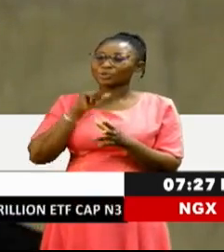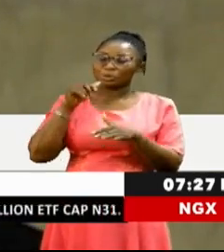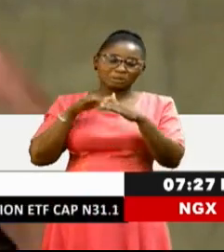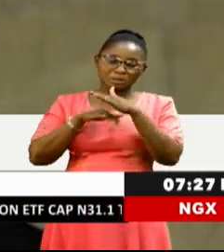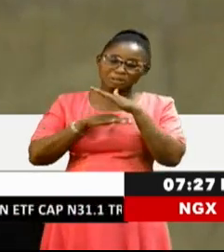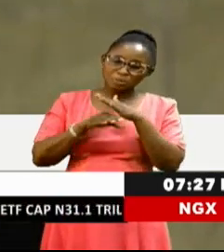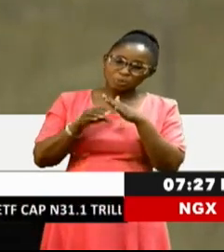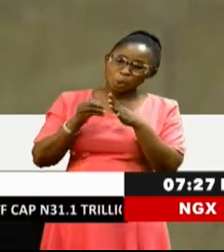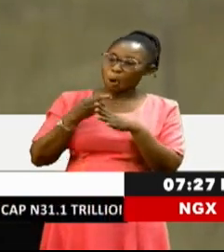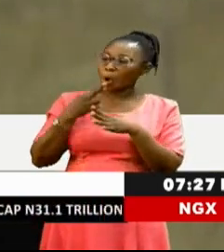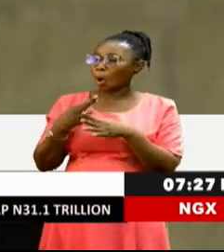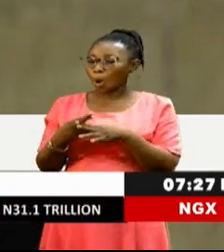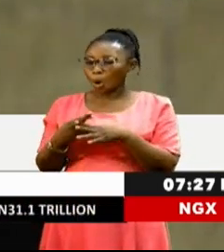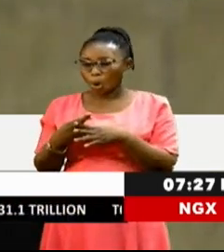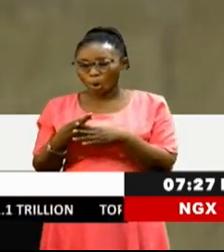been